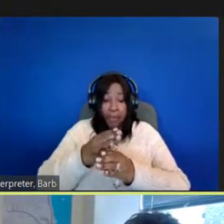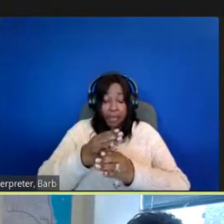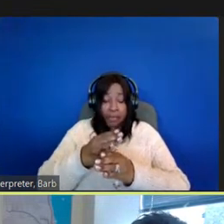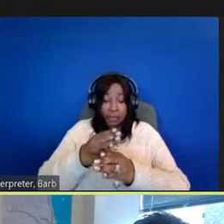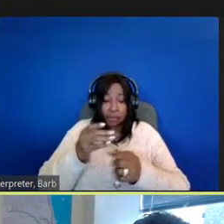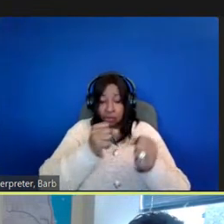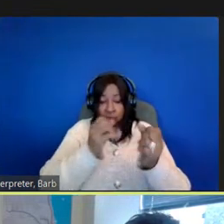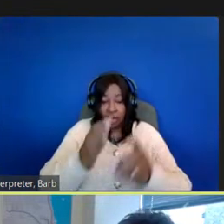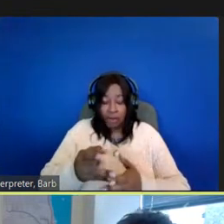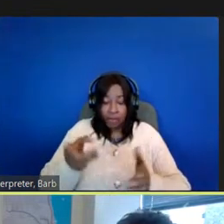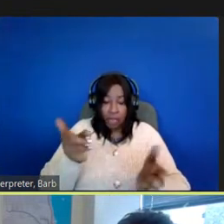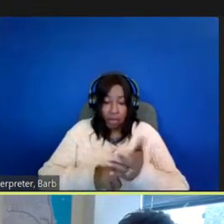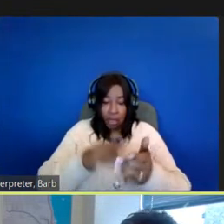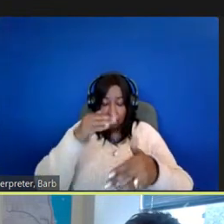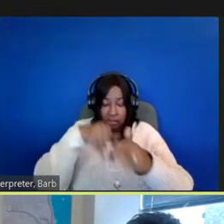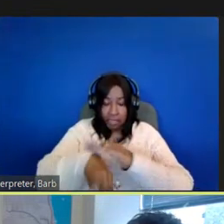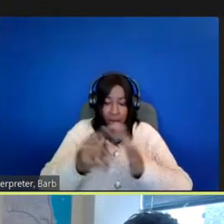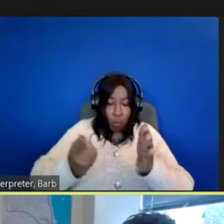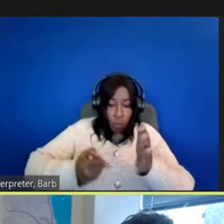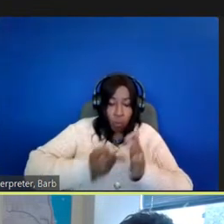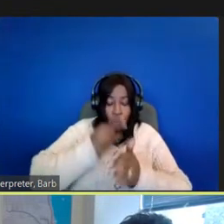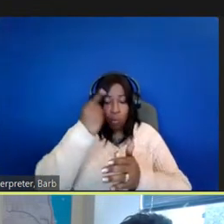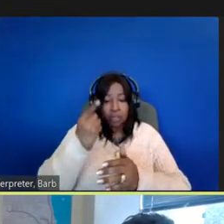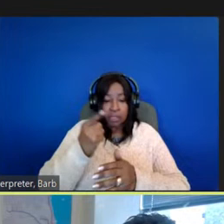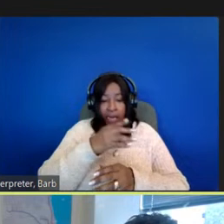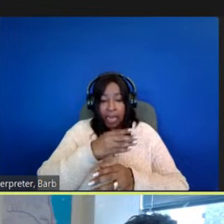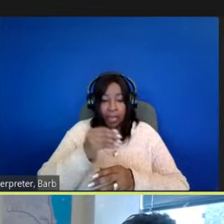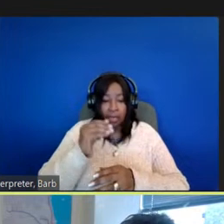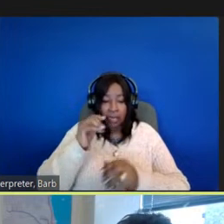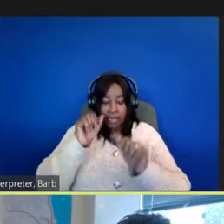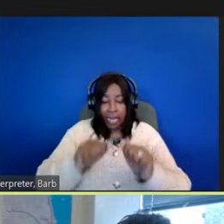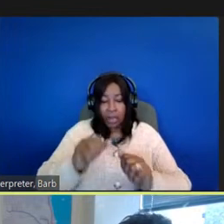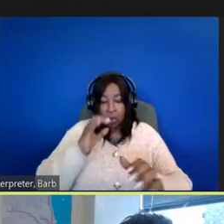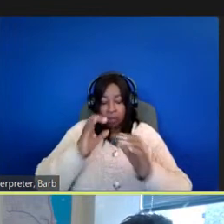run data. It will integrate with Ventra and communicate that information.